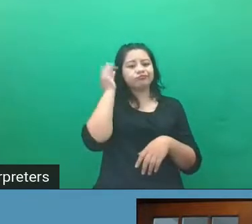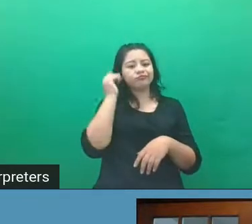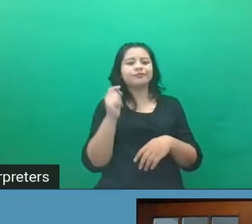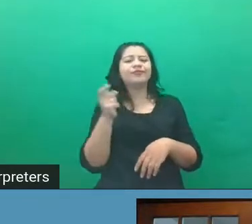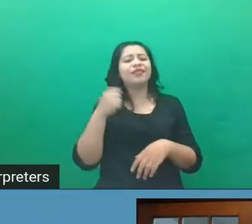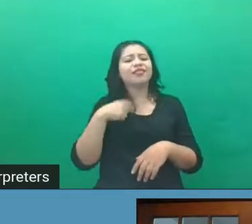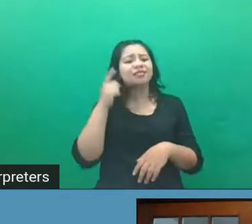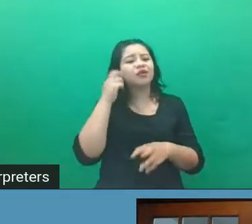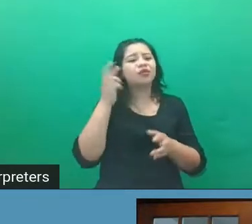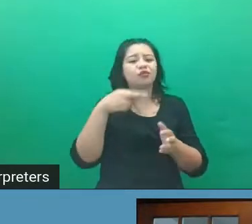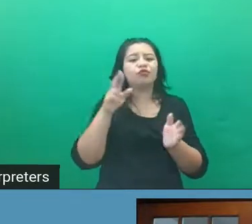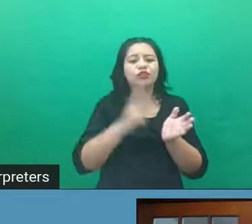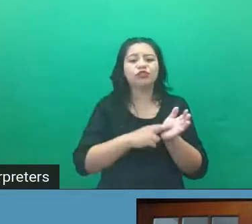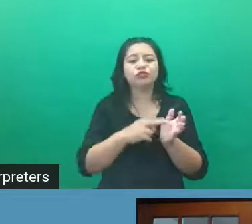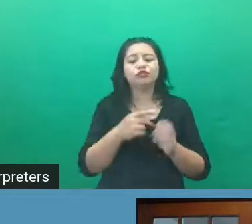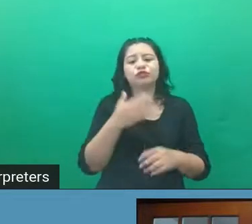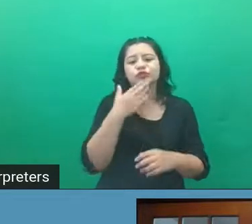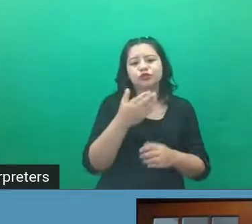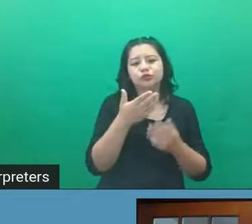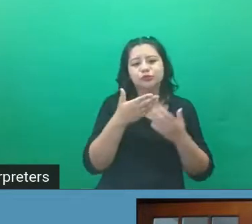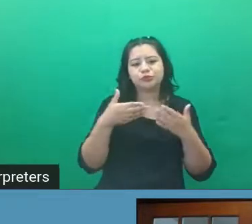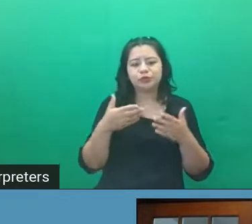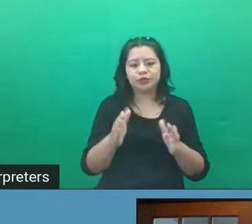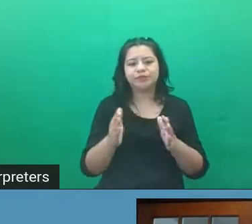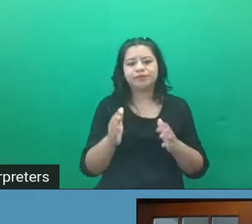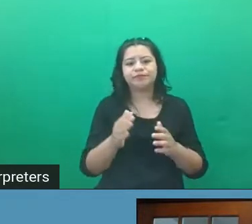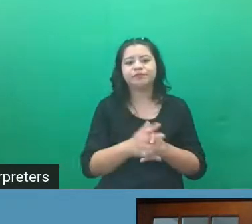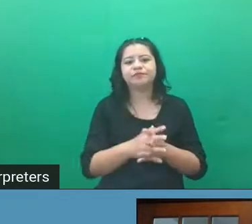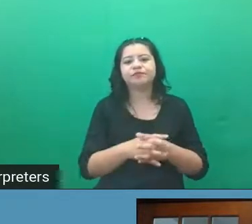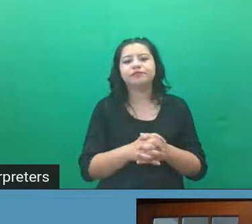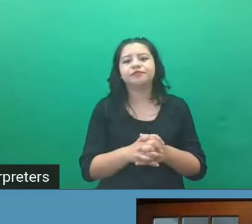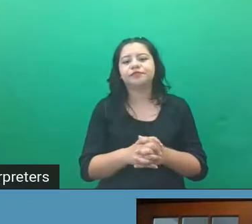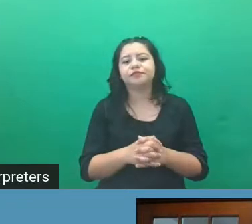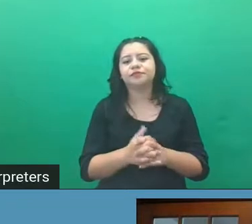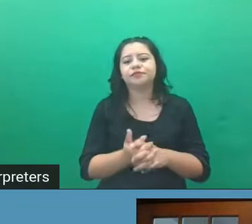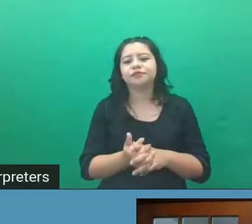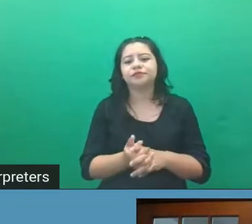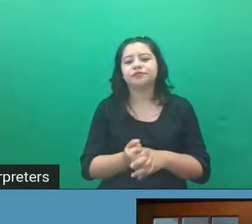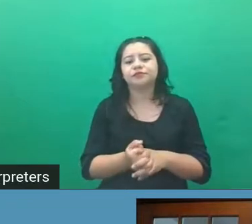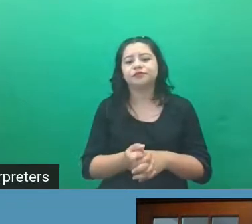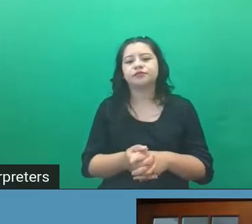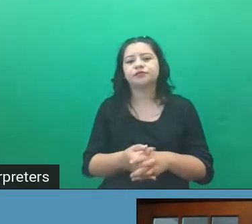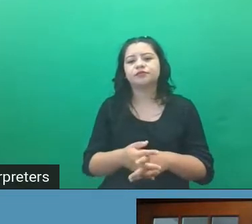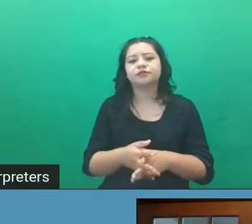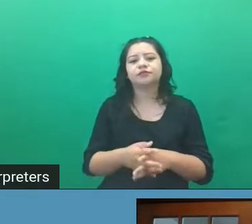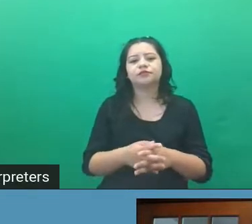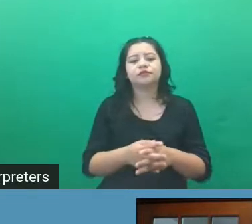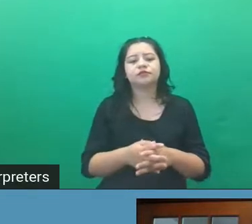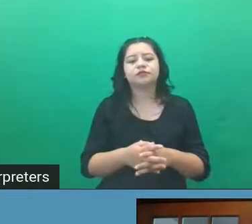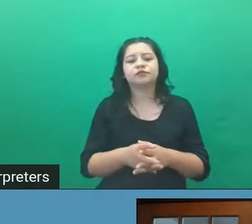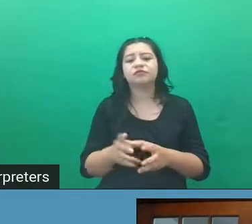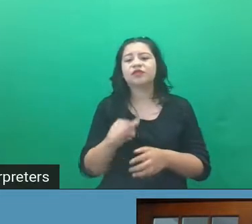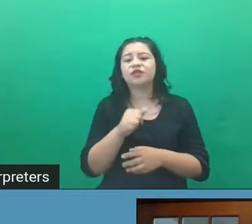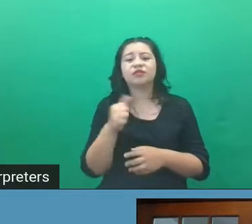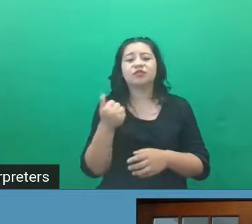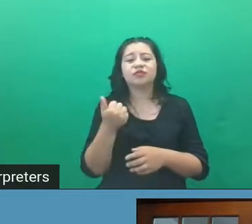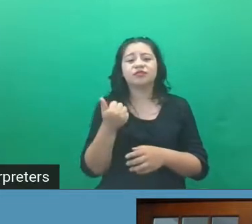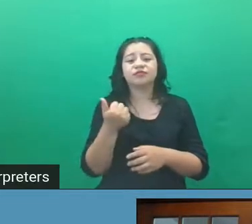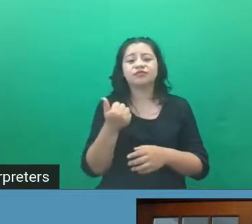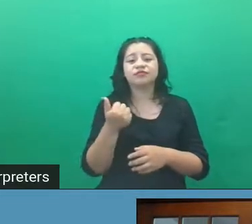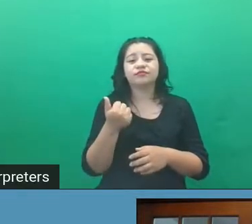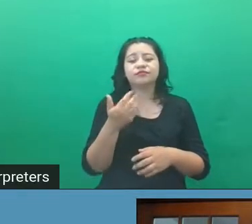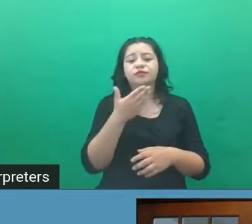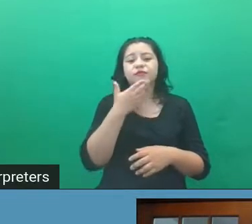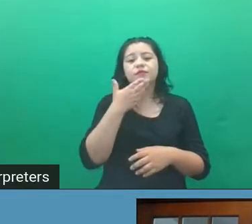of it is an added step, but it does provide greater control than a just, otherwise I think you're probably in a